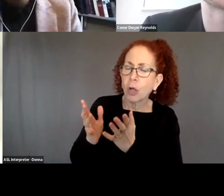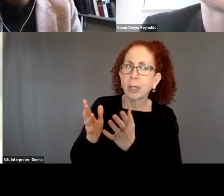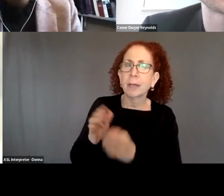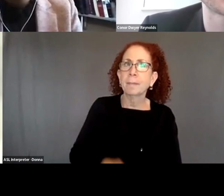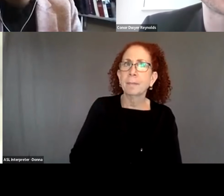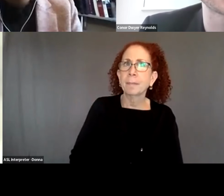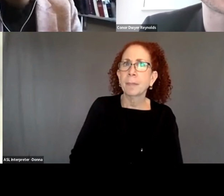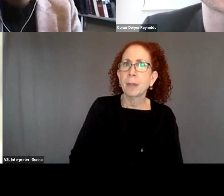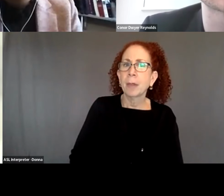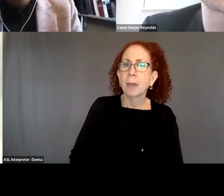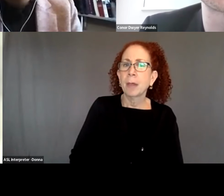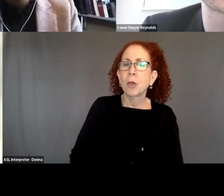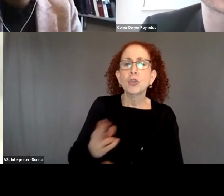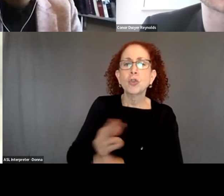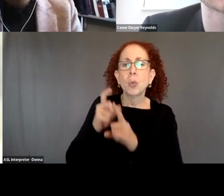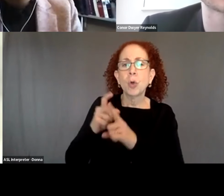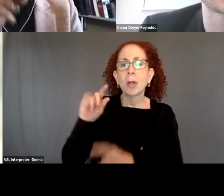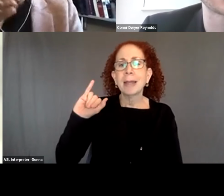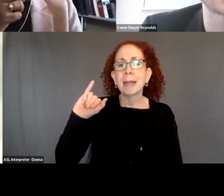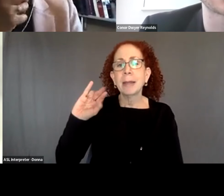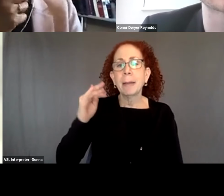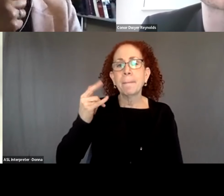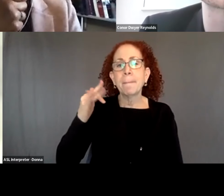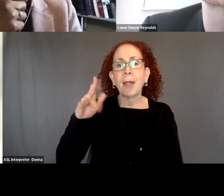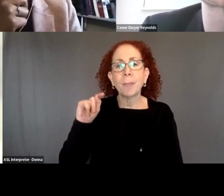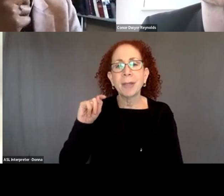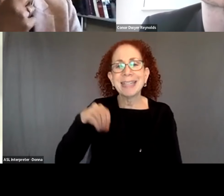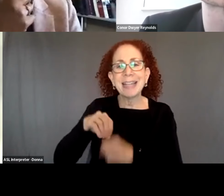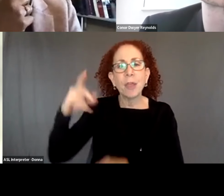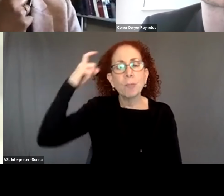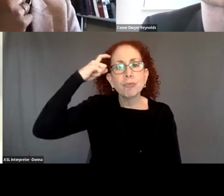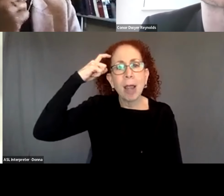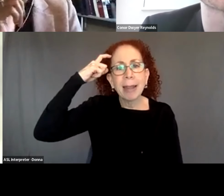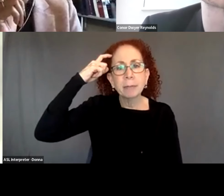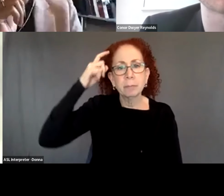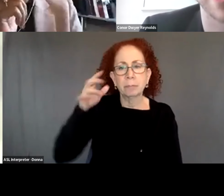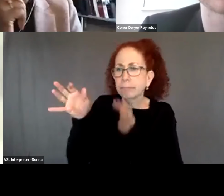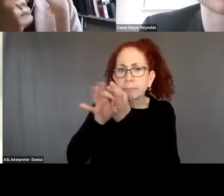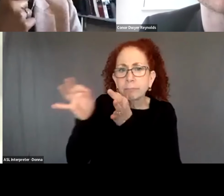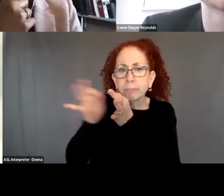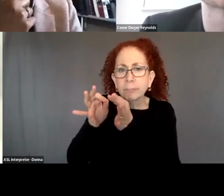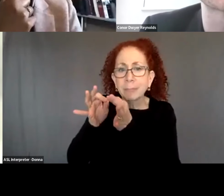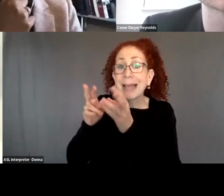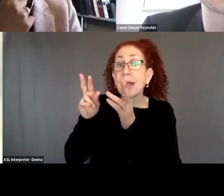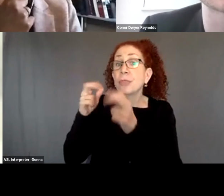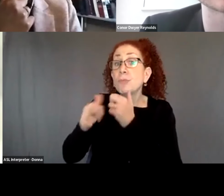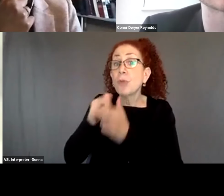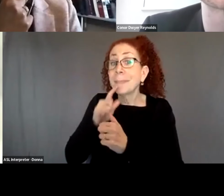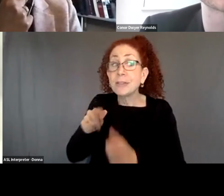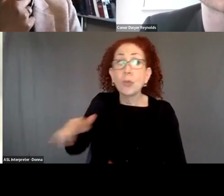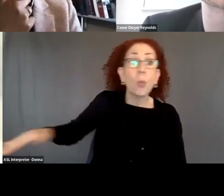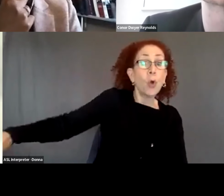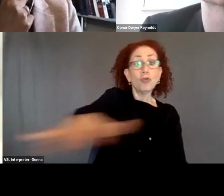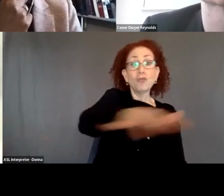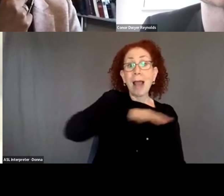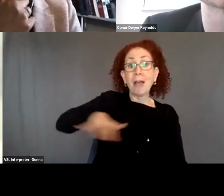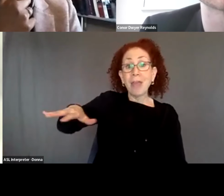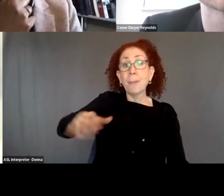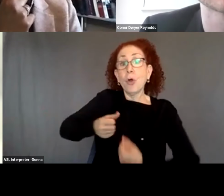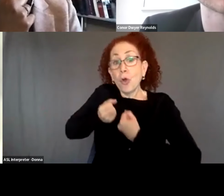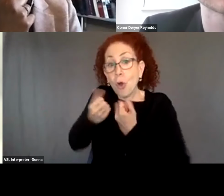impairment in their brain, and that the issue is that the world around them was causing them their